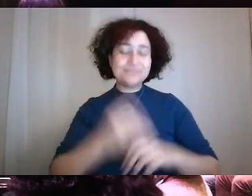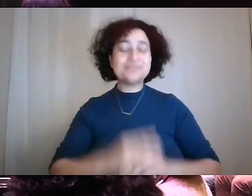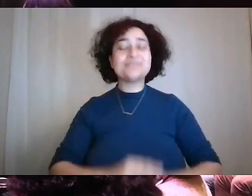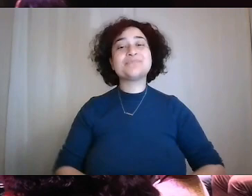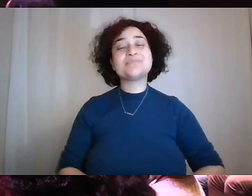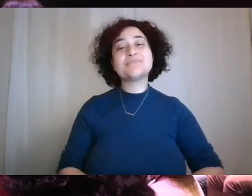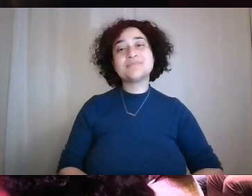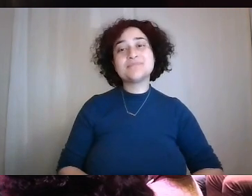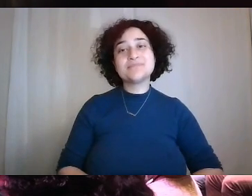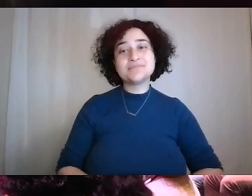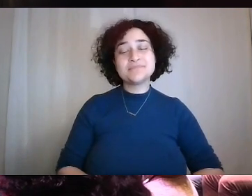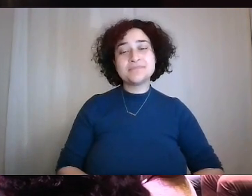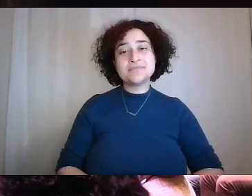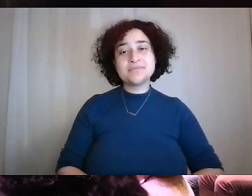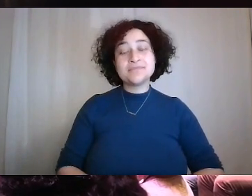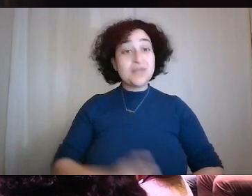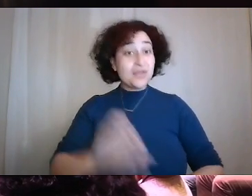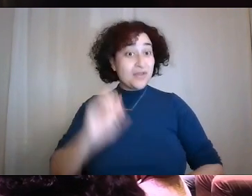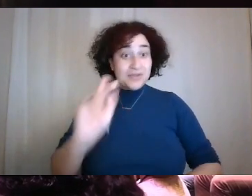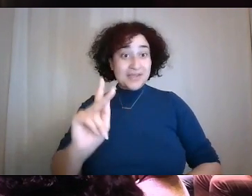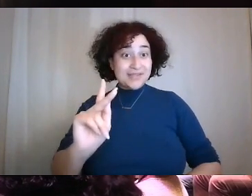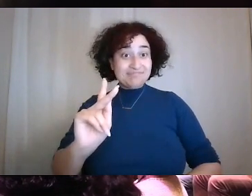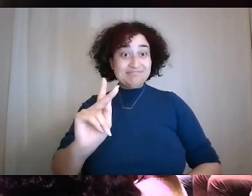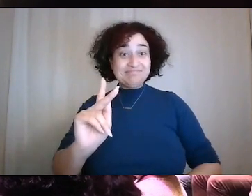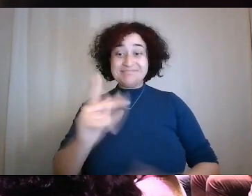All right, let's continue the fun.